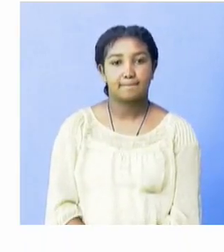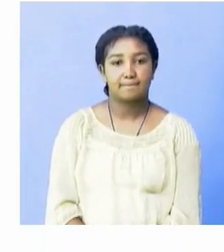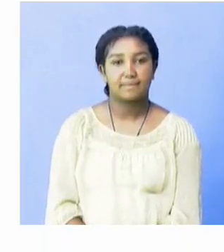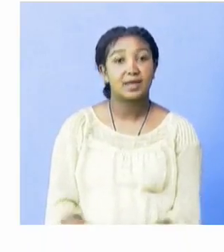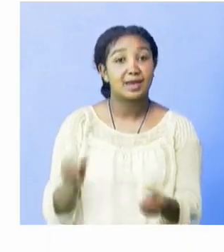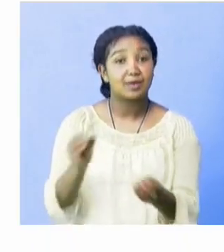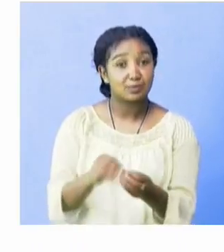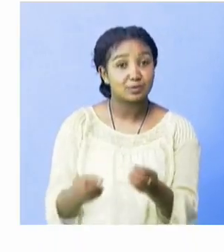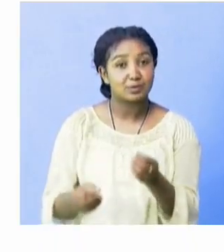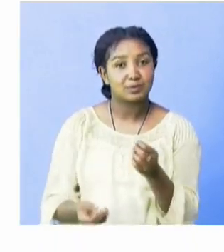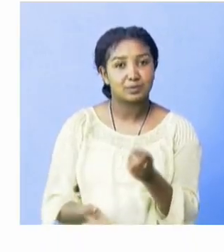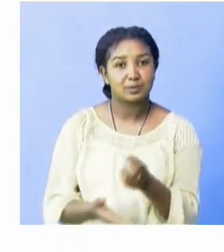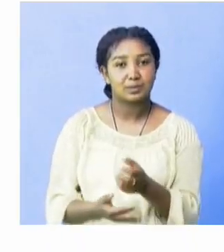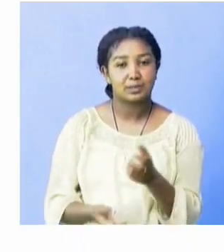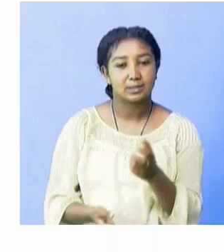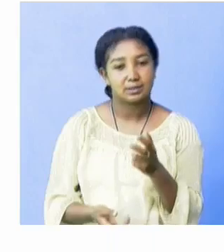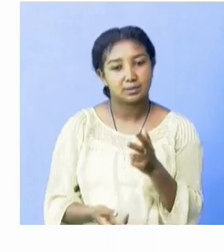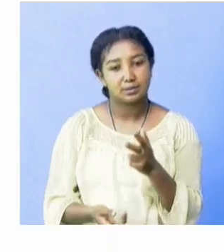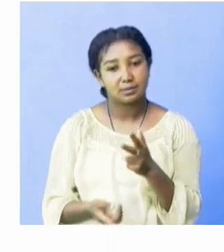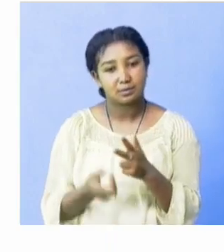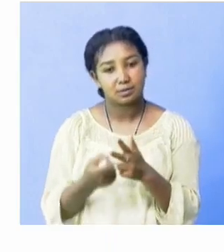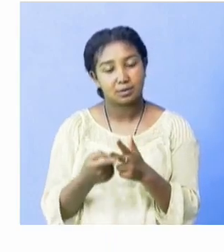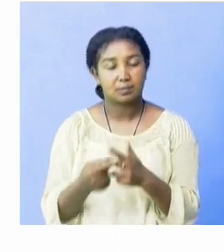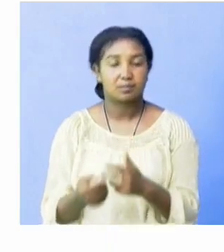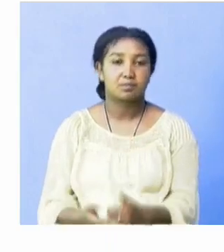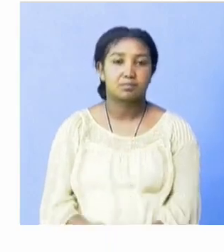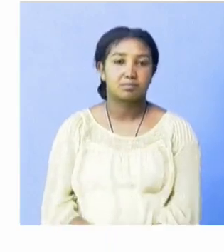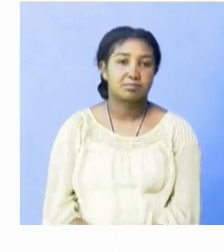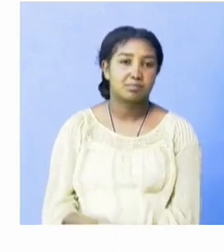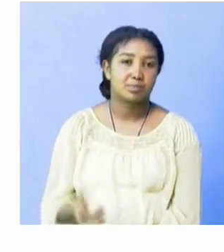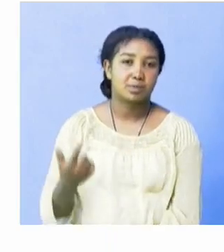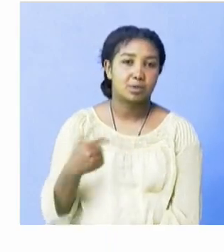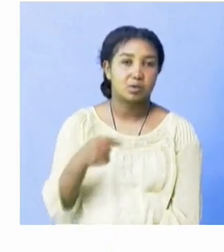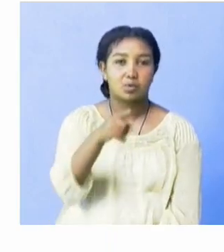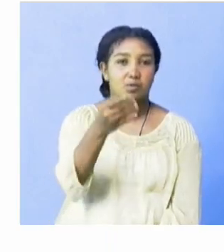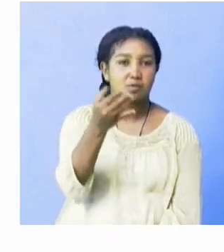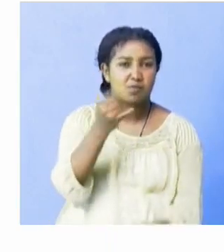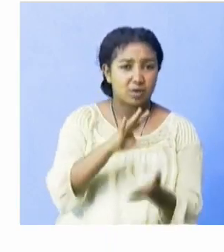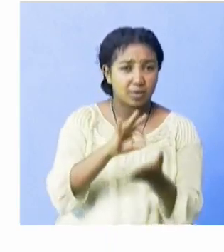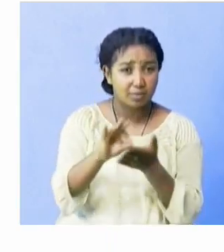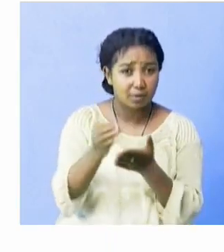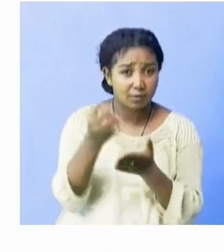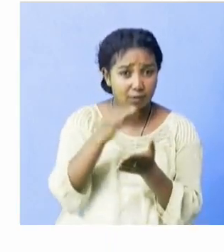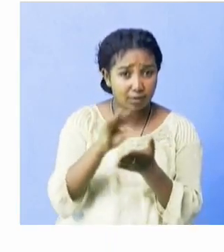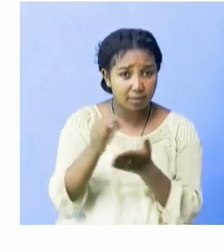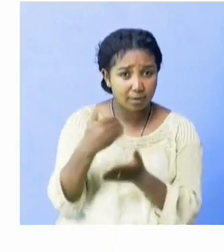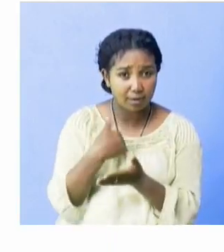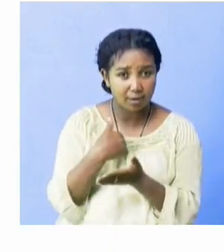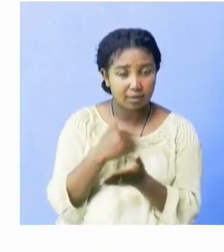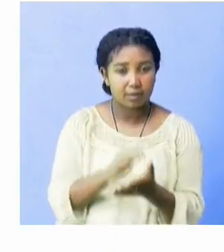And also 3, also we can say phone number,